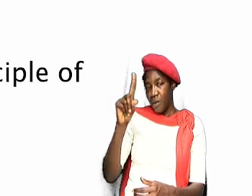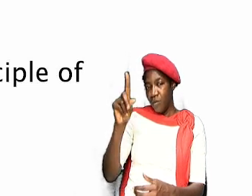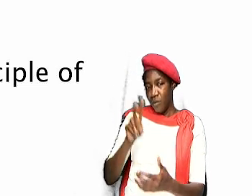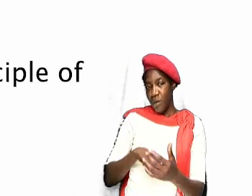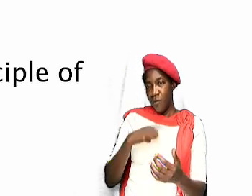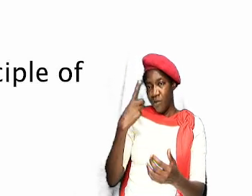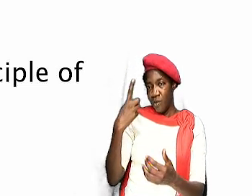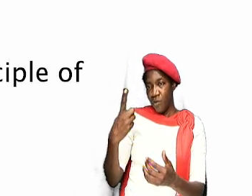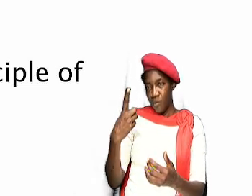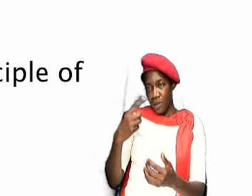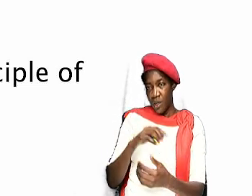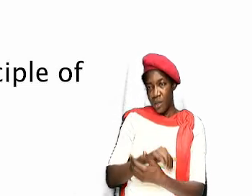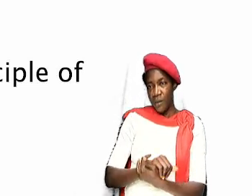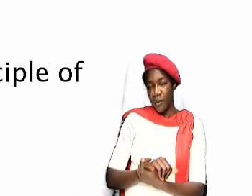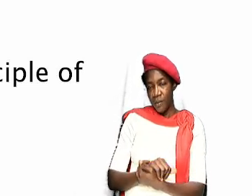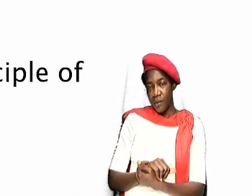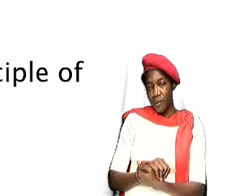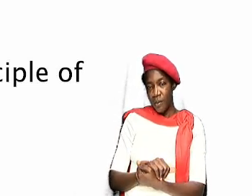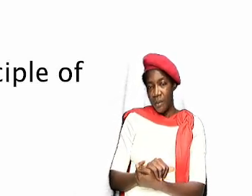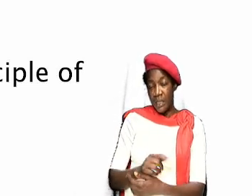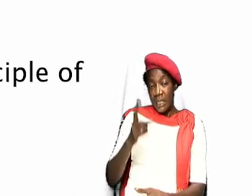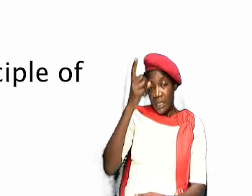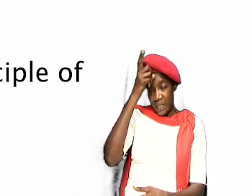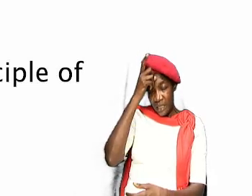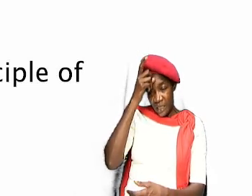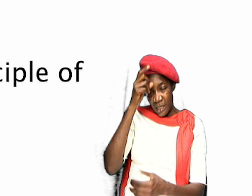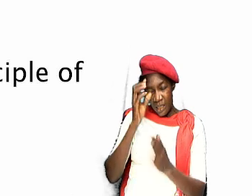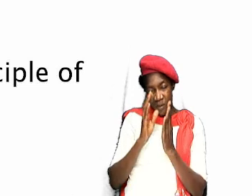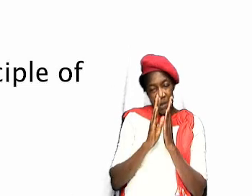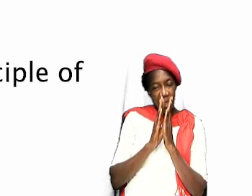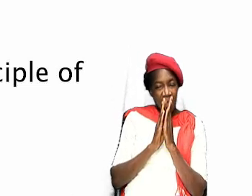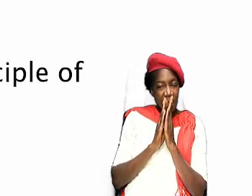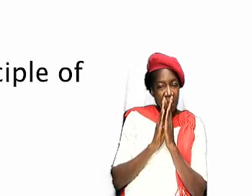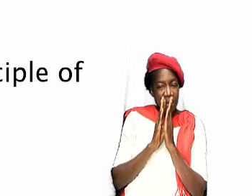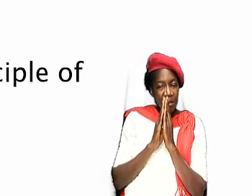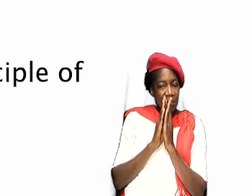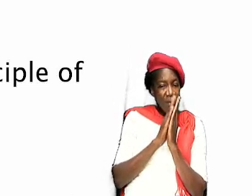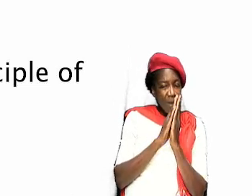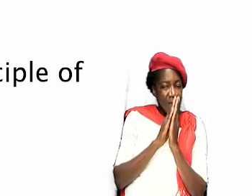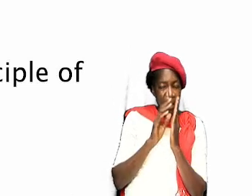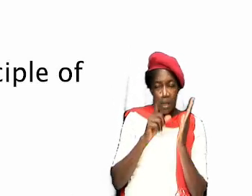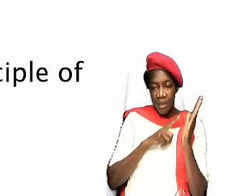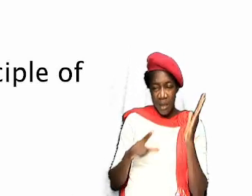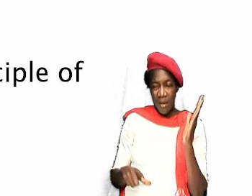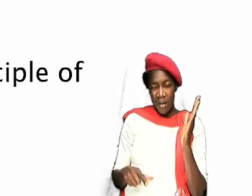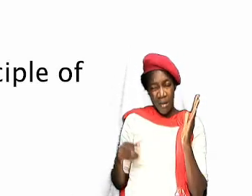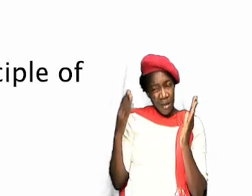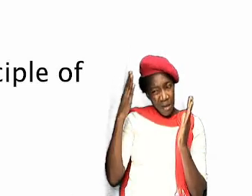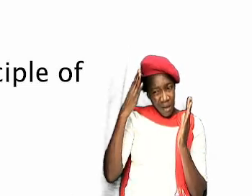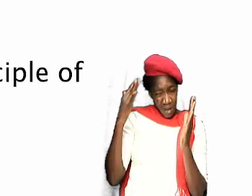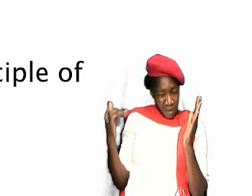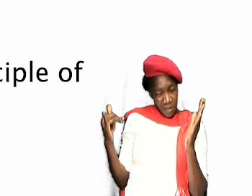David sought the Lord. Why am I spending so much time on this?